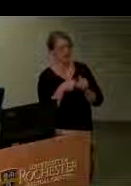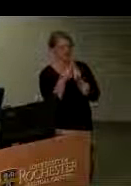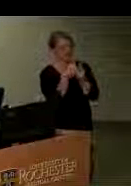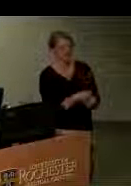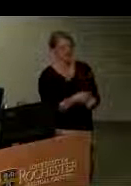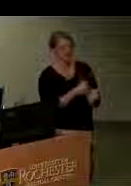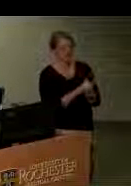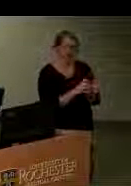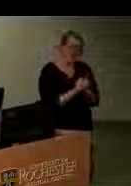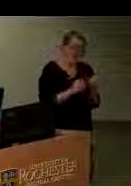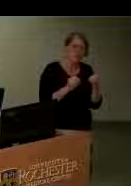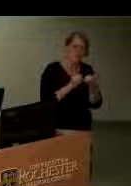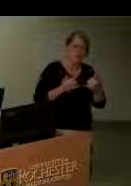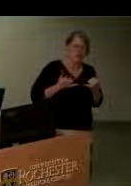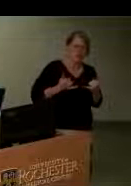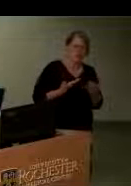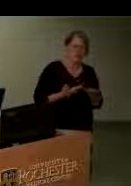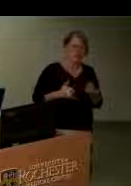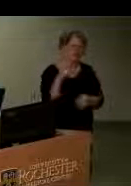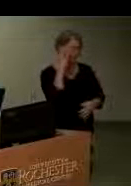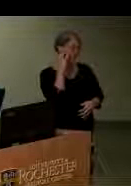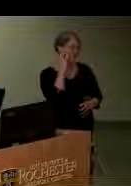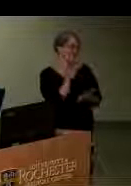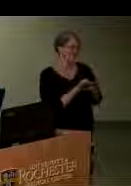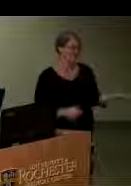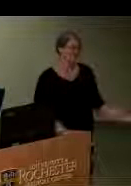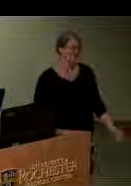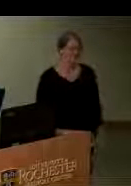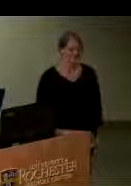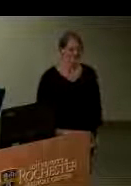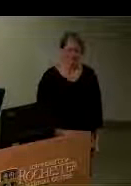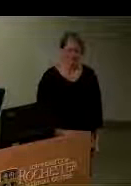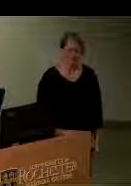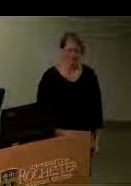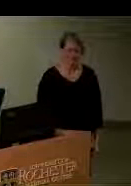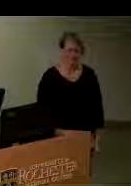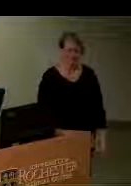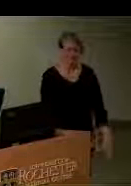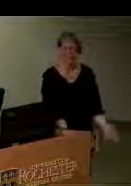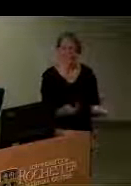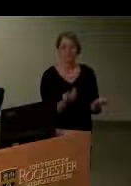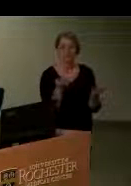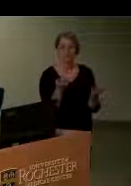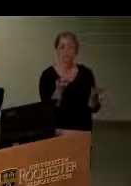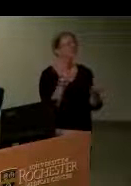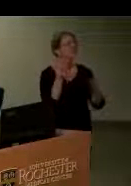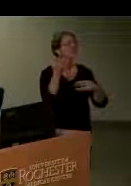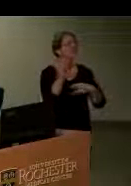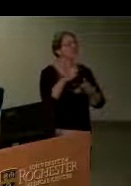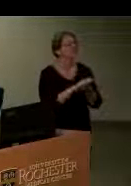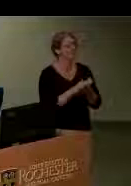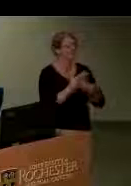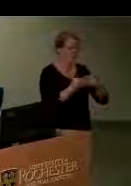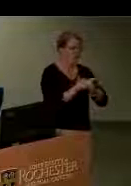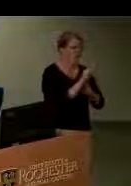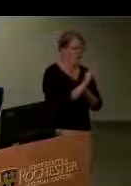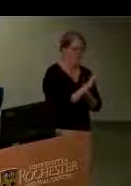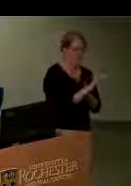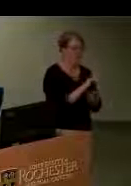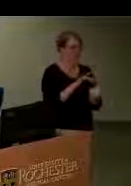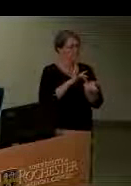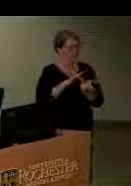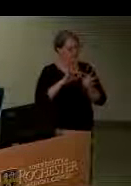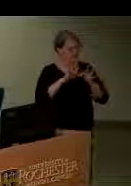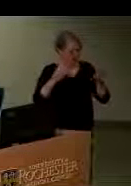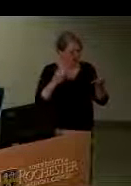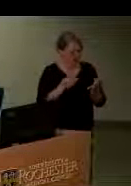with more modern things like cell phones. So George was born in New York City. He had a medical family. He had an